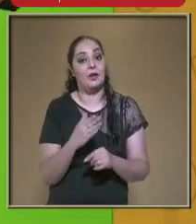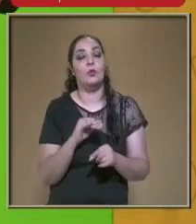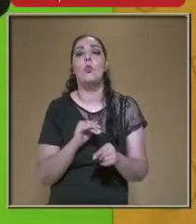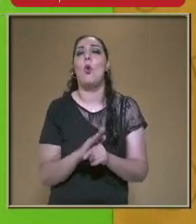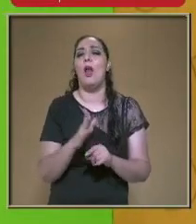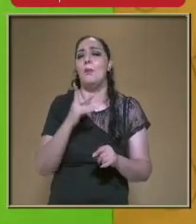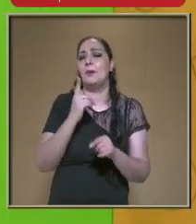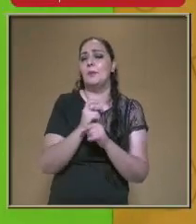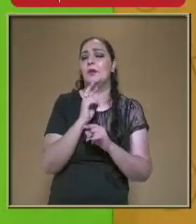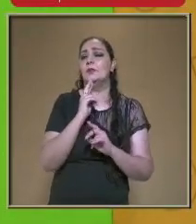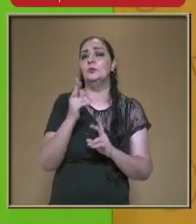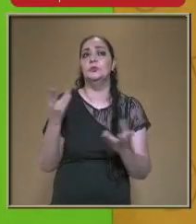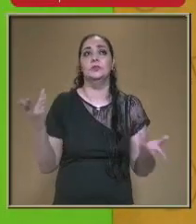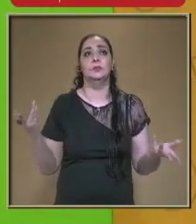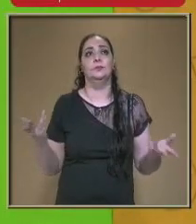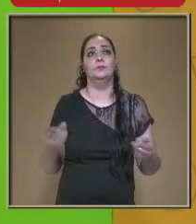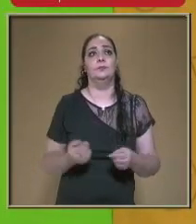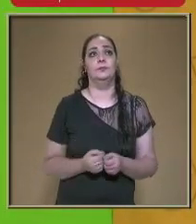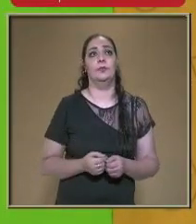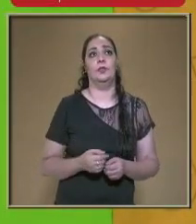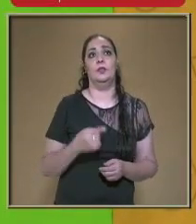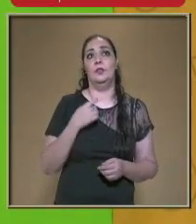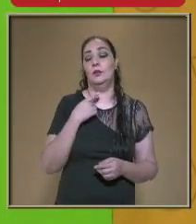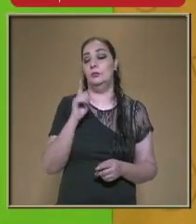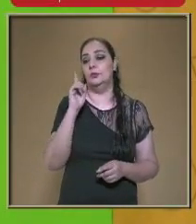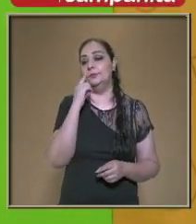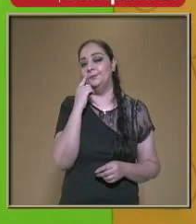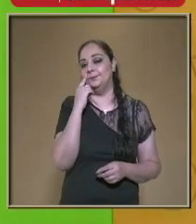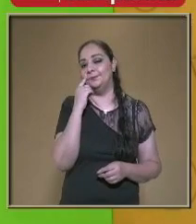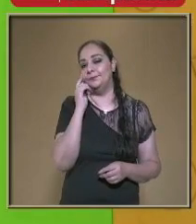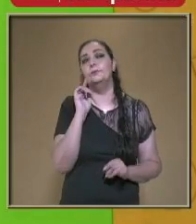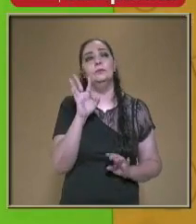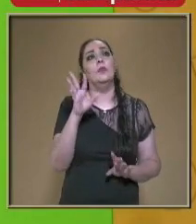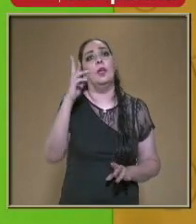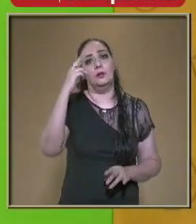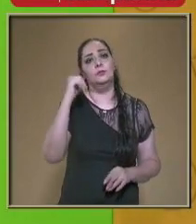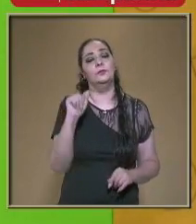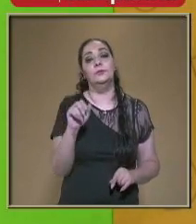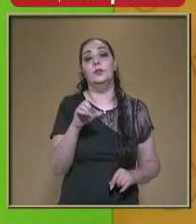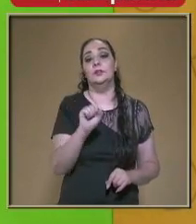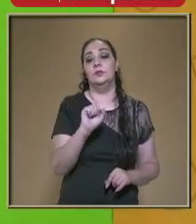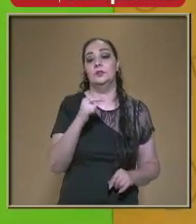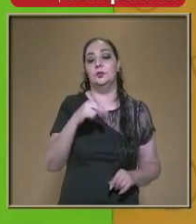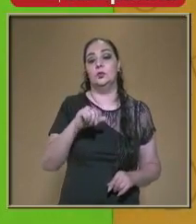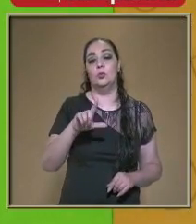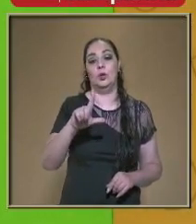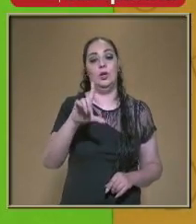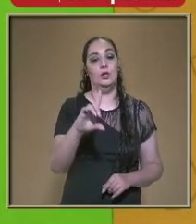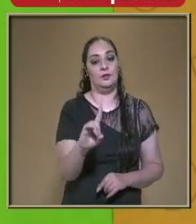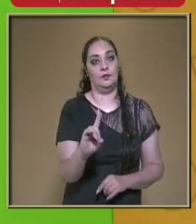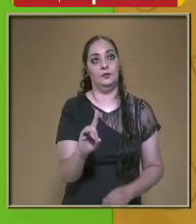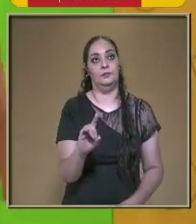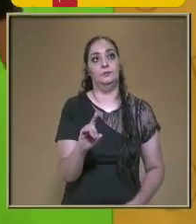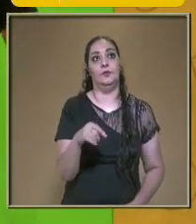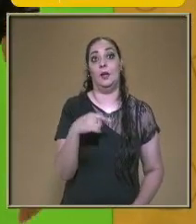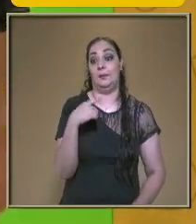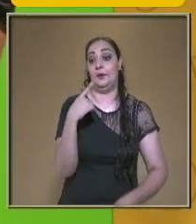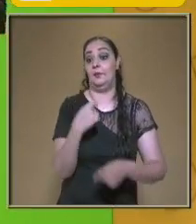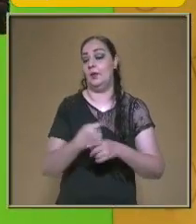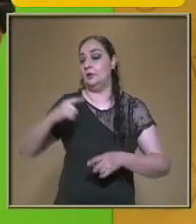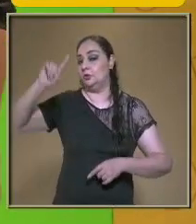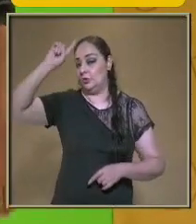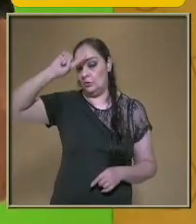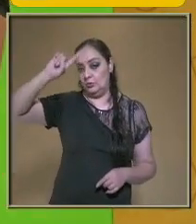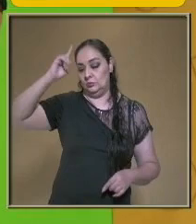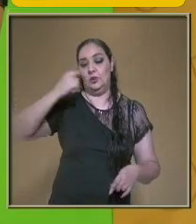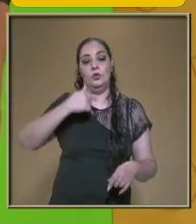answer? Well, let me see, teacher. Yes, you're right, it is should. So, the number one, it's a recommendation.